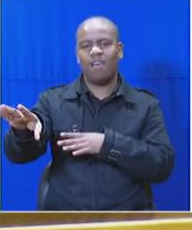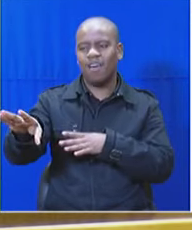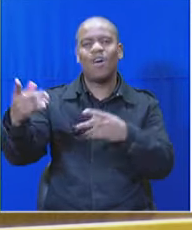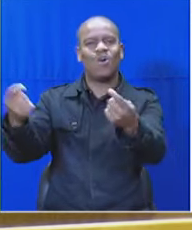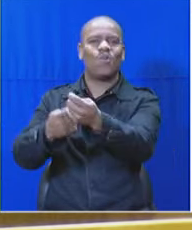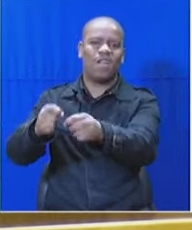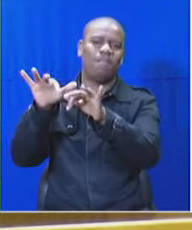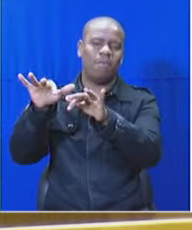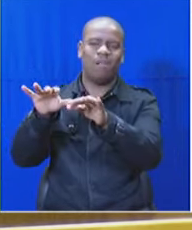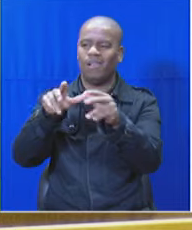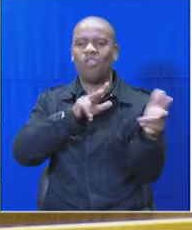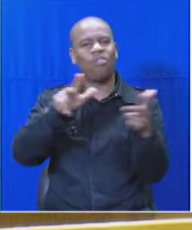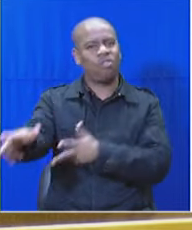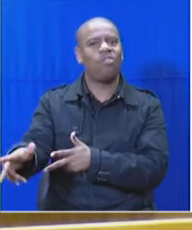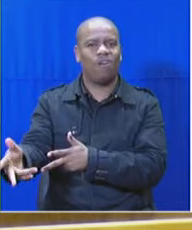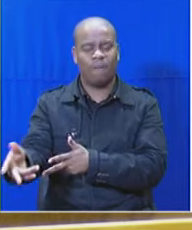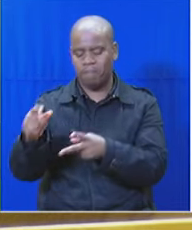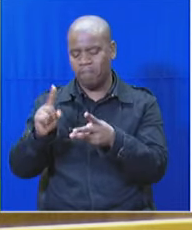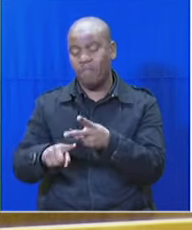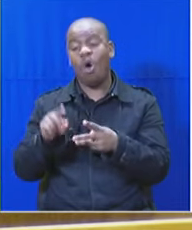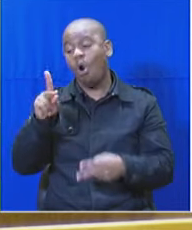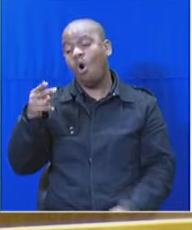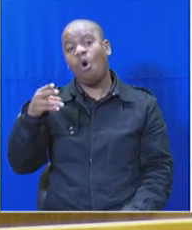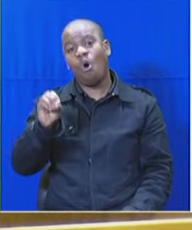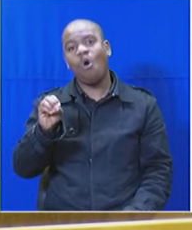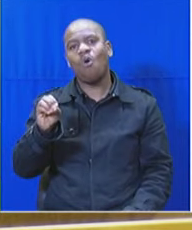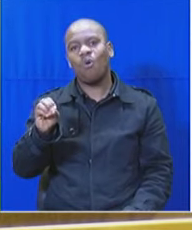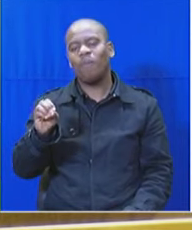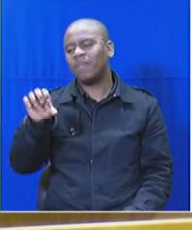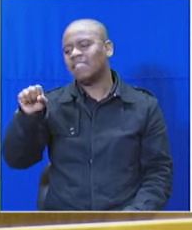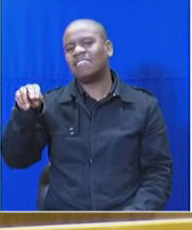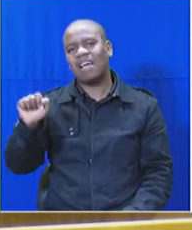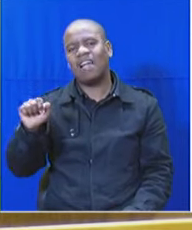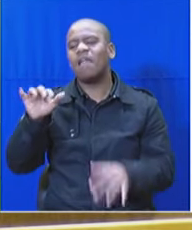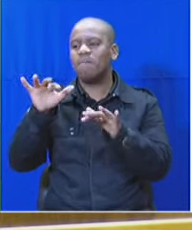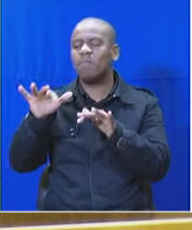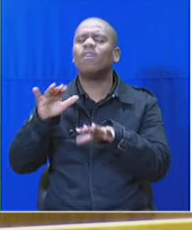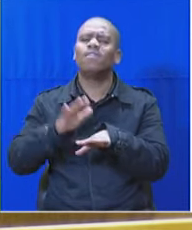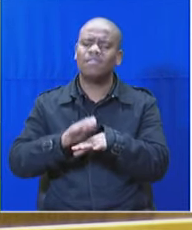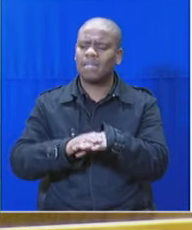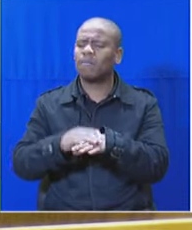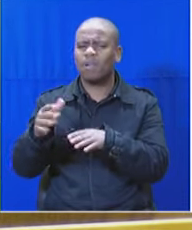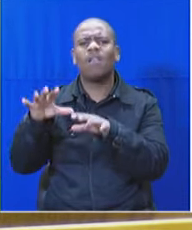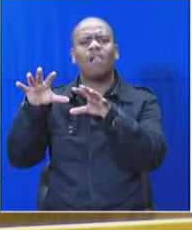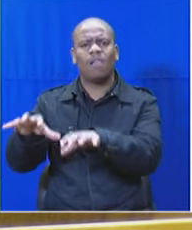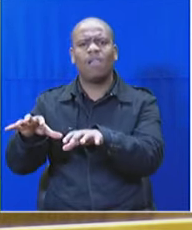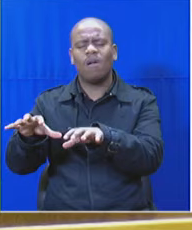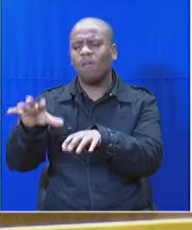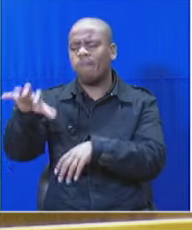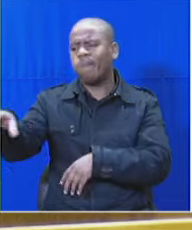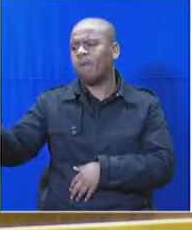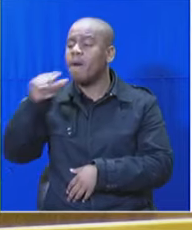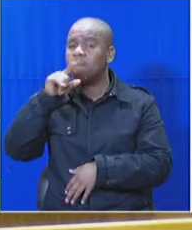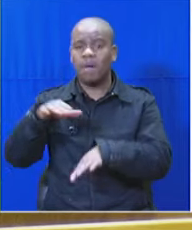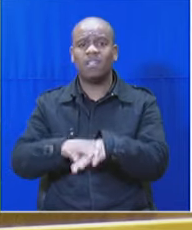masses. The Khoi and the San people have been illegitimized by your own government. Evidence of this is the